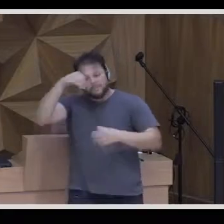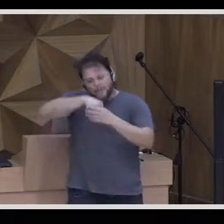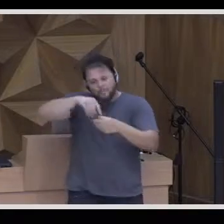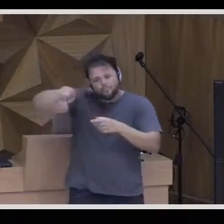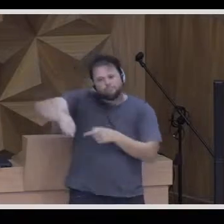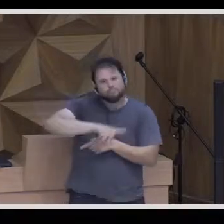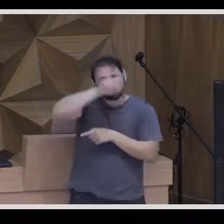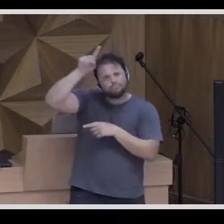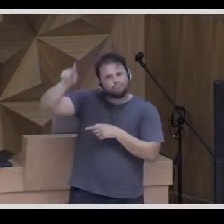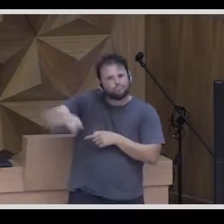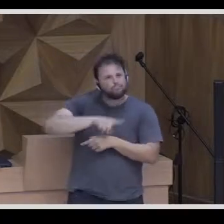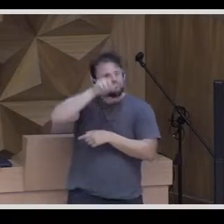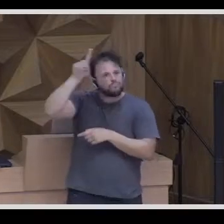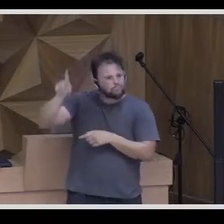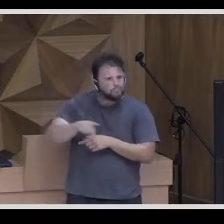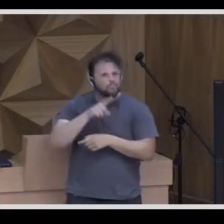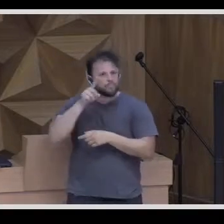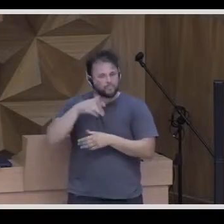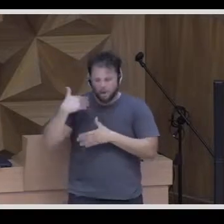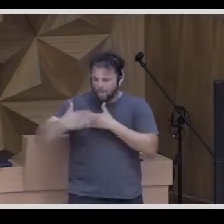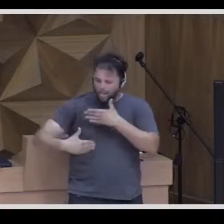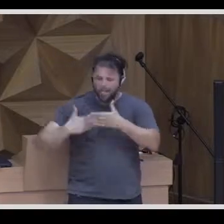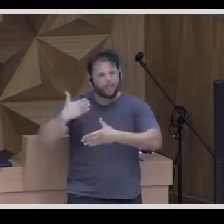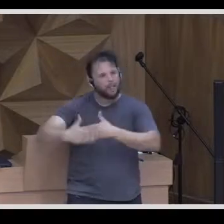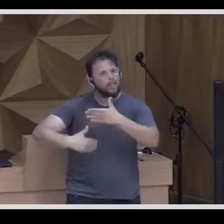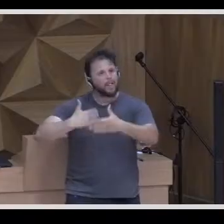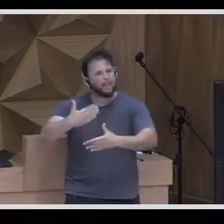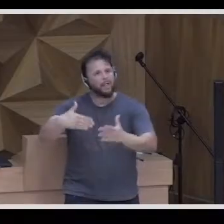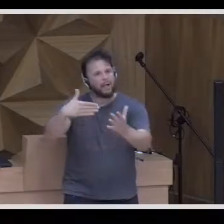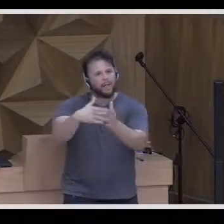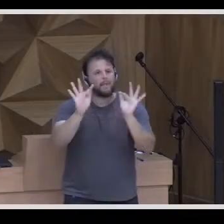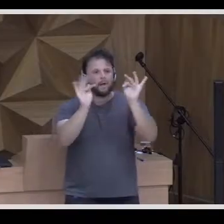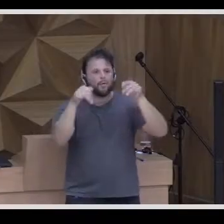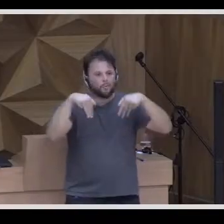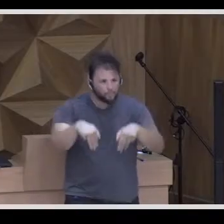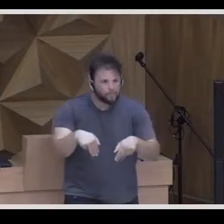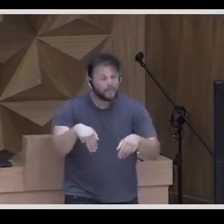than people working with systems to solve a problem,